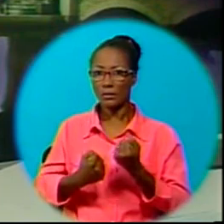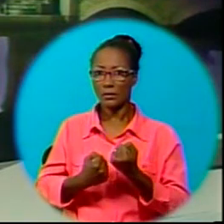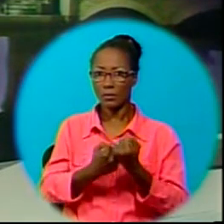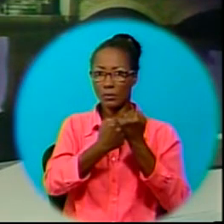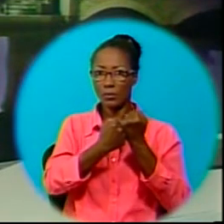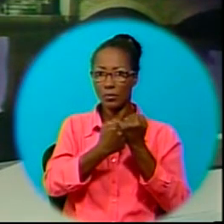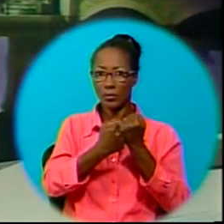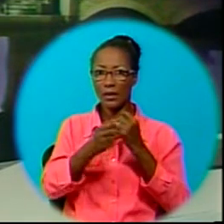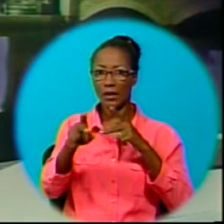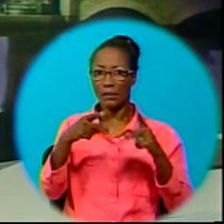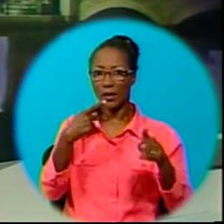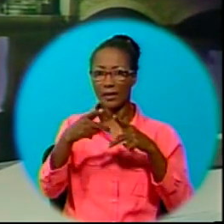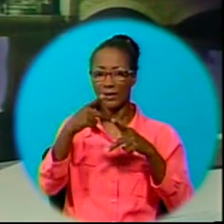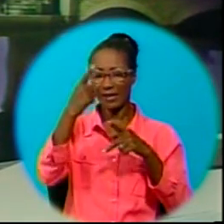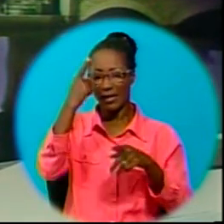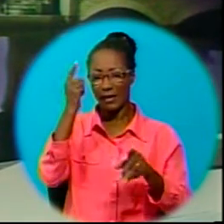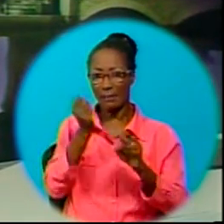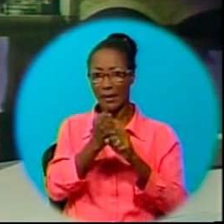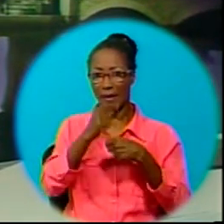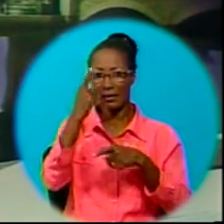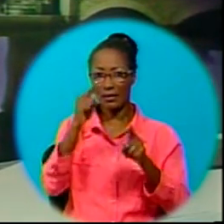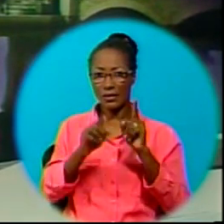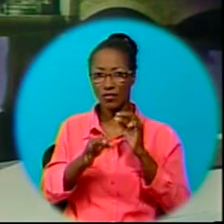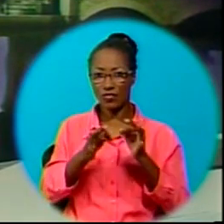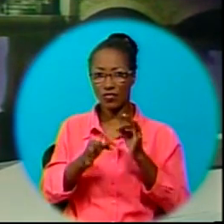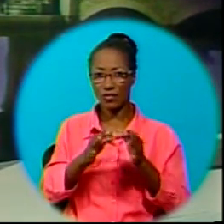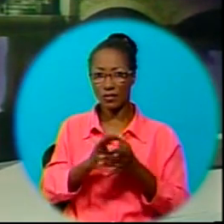party and the decision making.